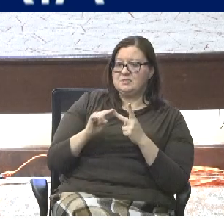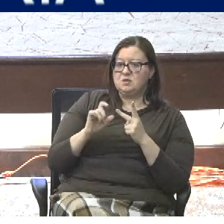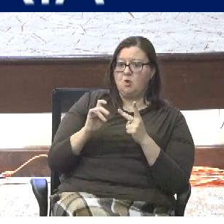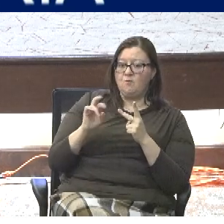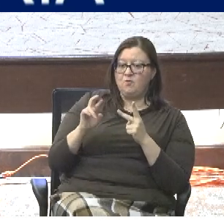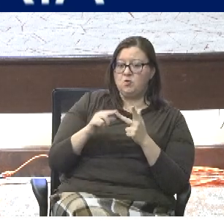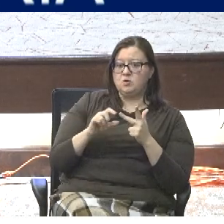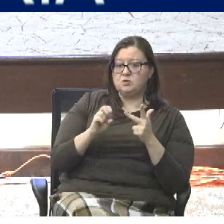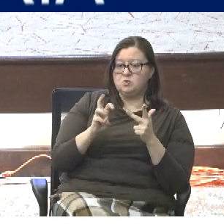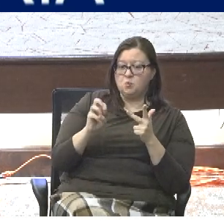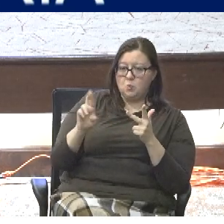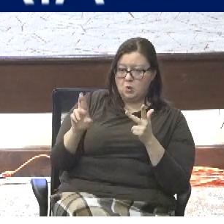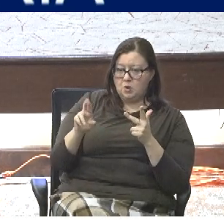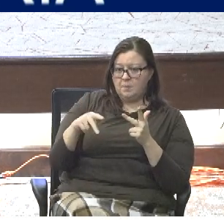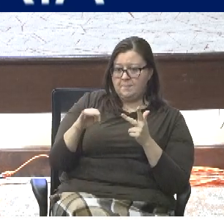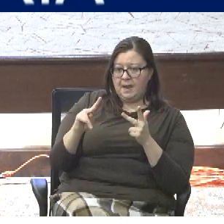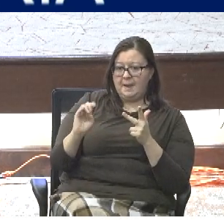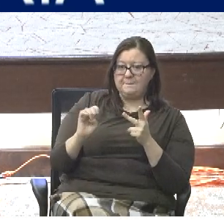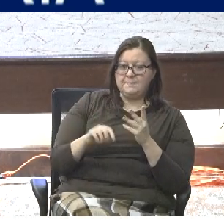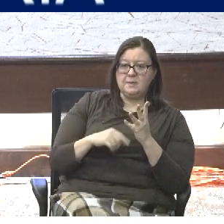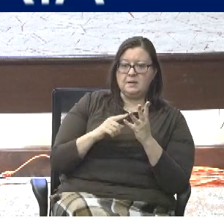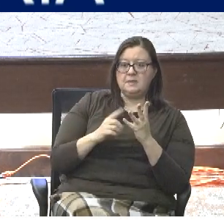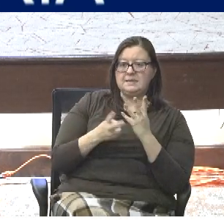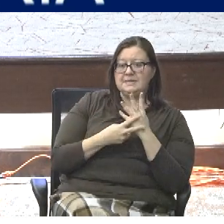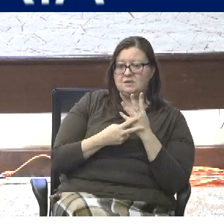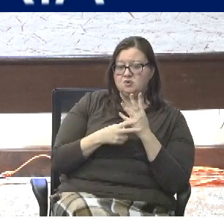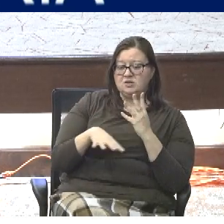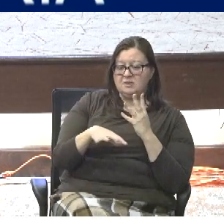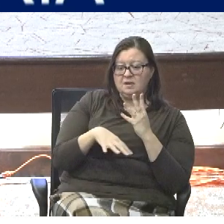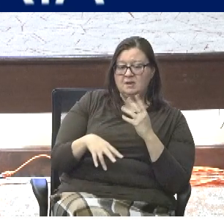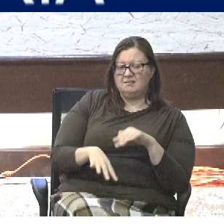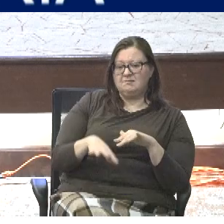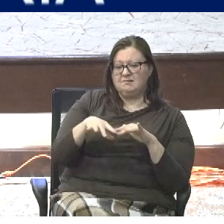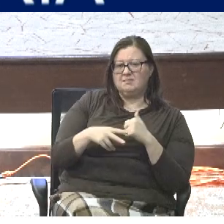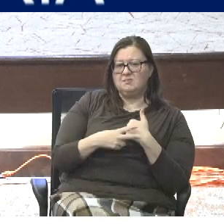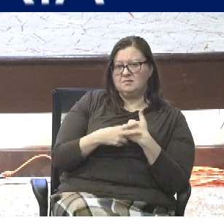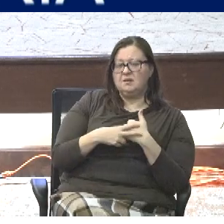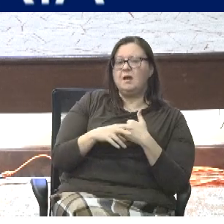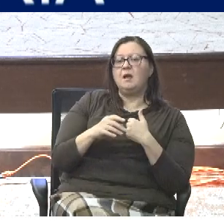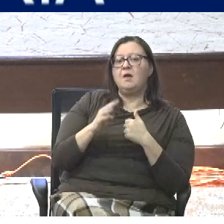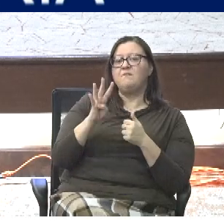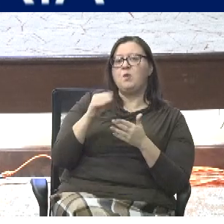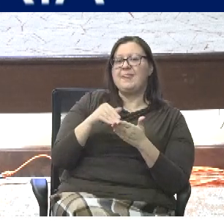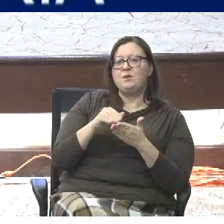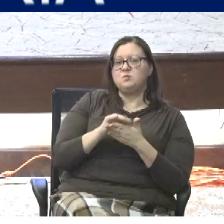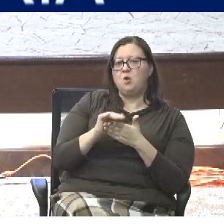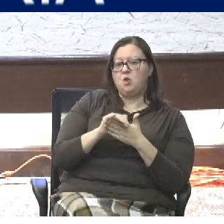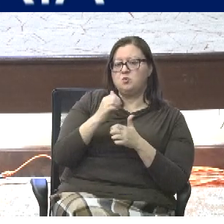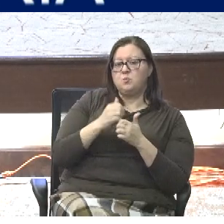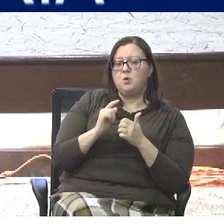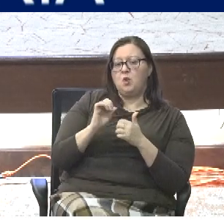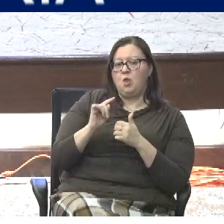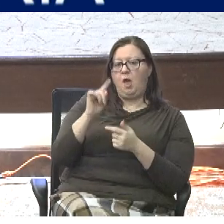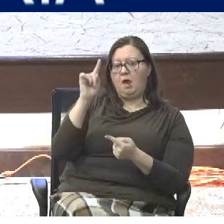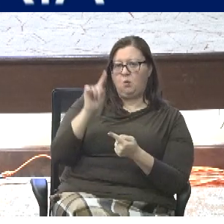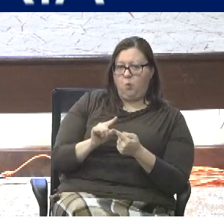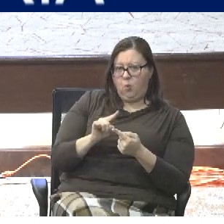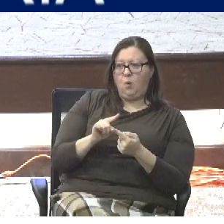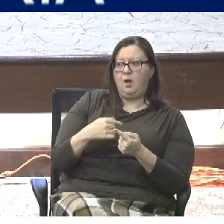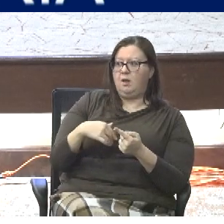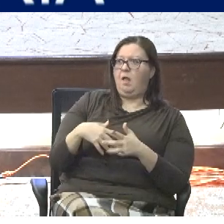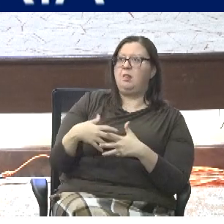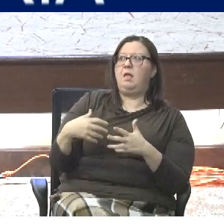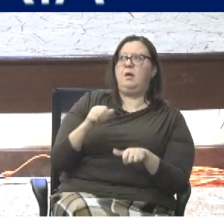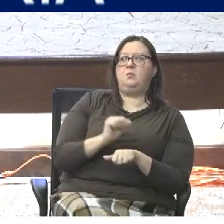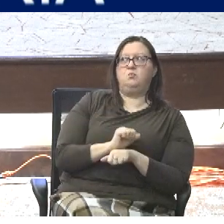sewer pipe, and the detention facilities by almost $4,000 per lot. That took a tremendous amount